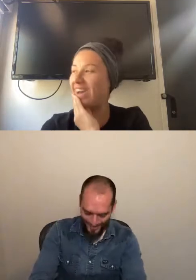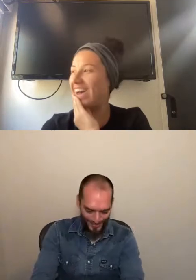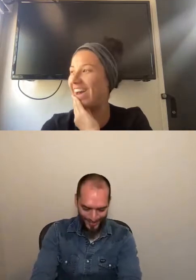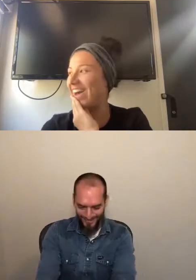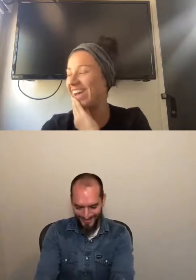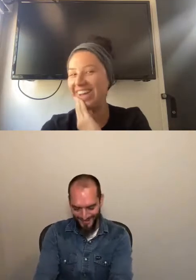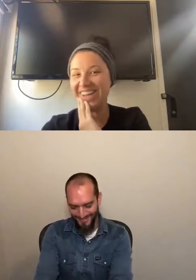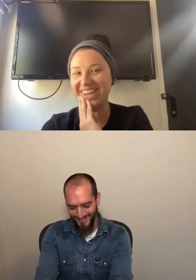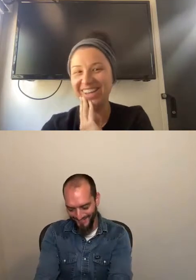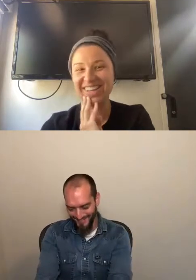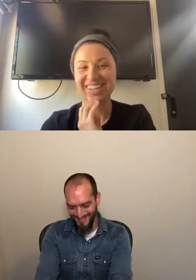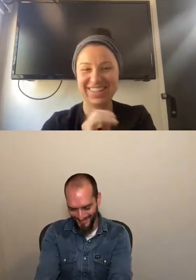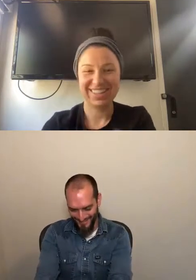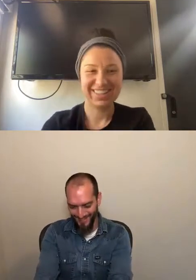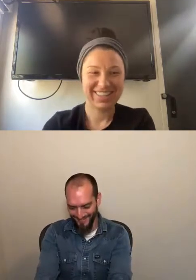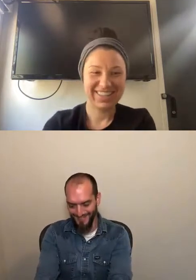Yes, sir.